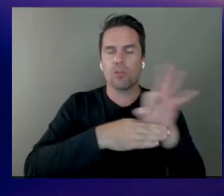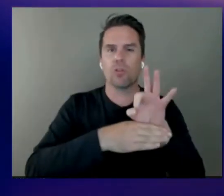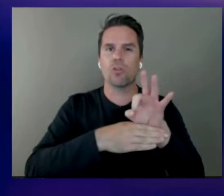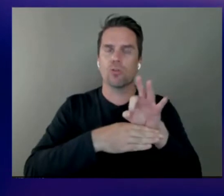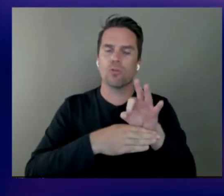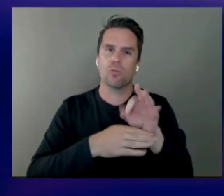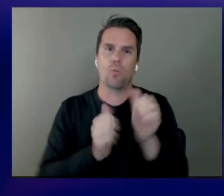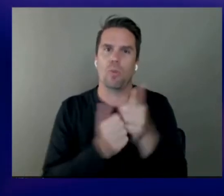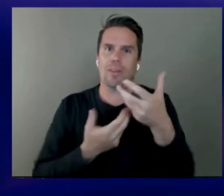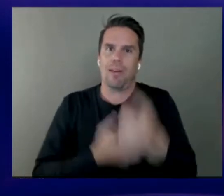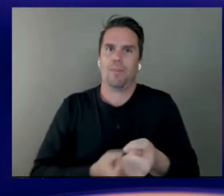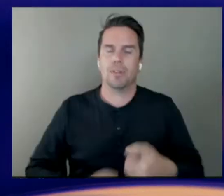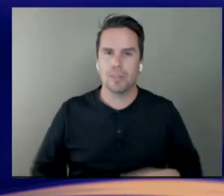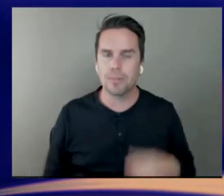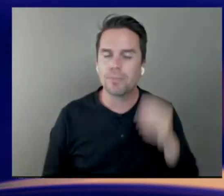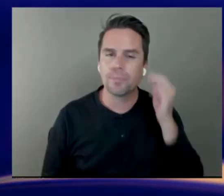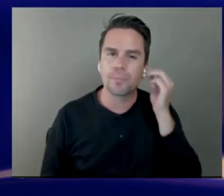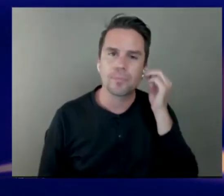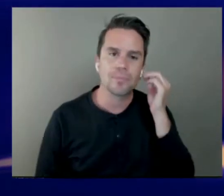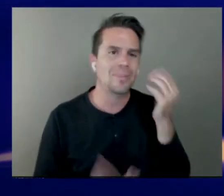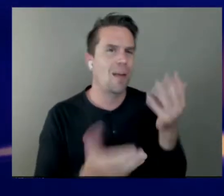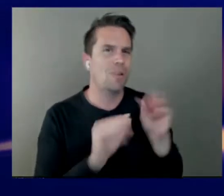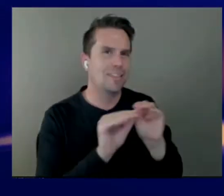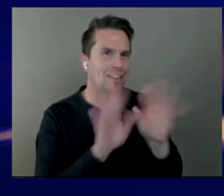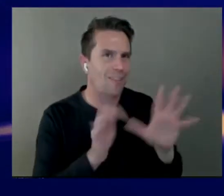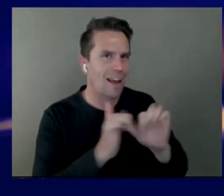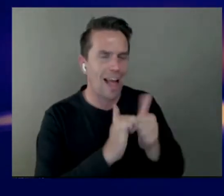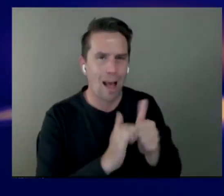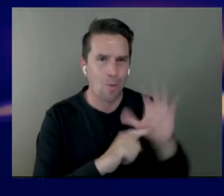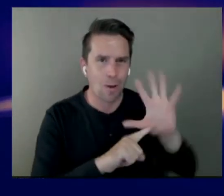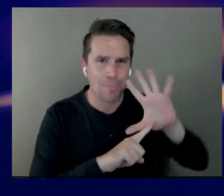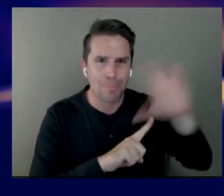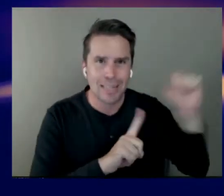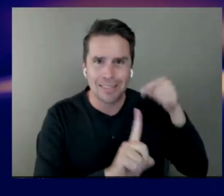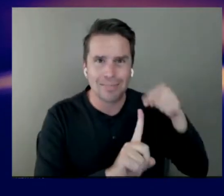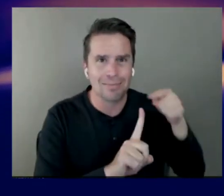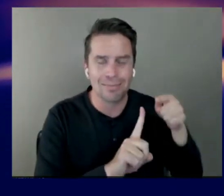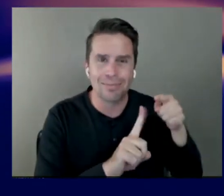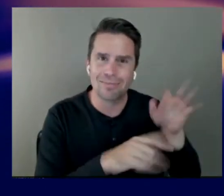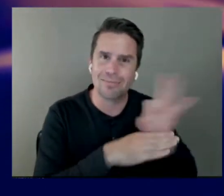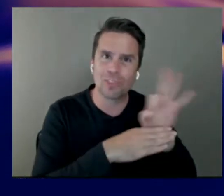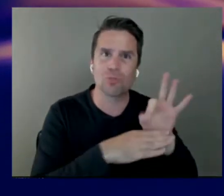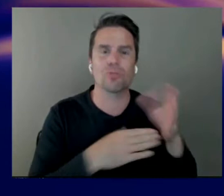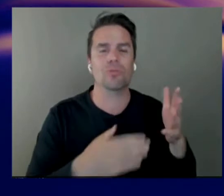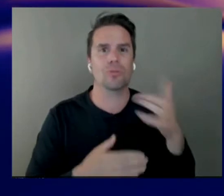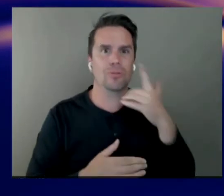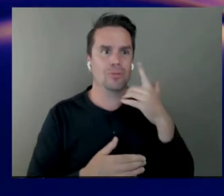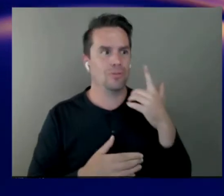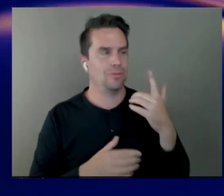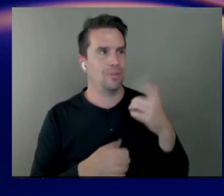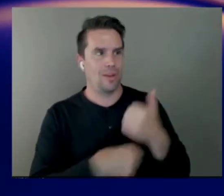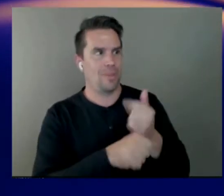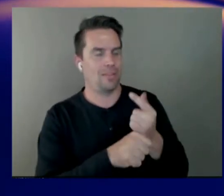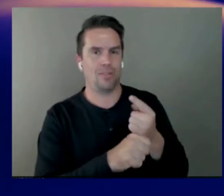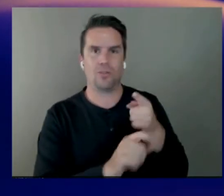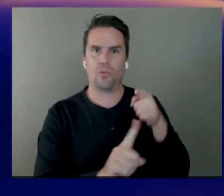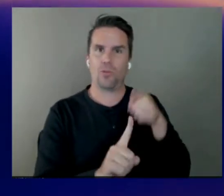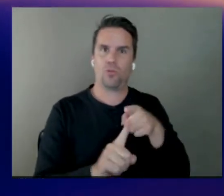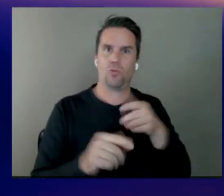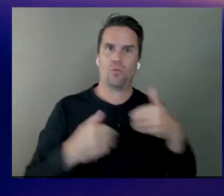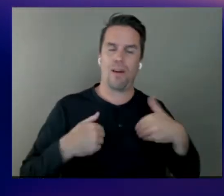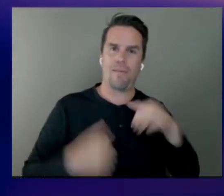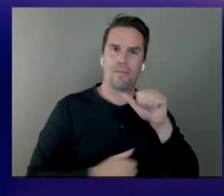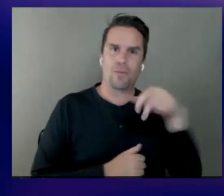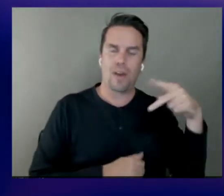to clarify like just how awesome this really is, because what it does is it actually makes it so that you have your app out